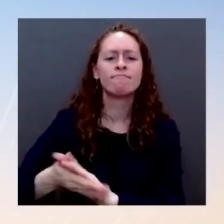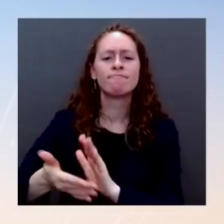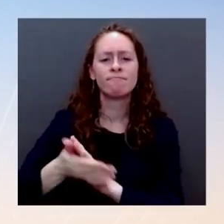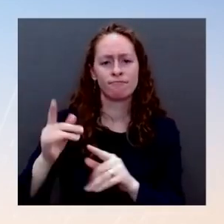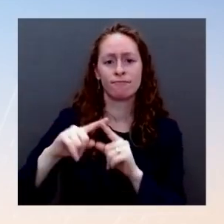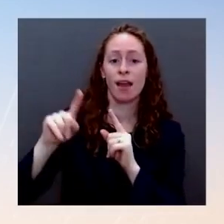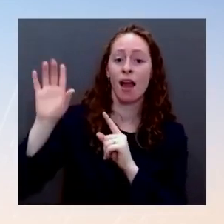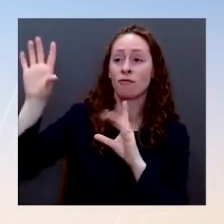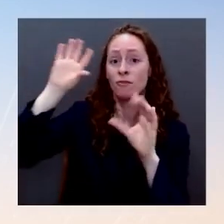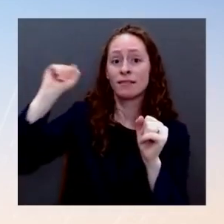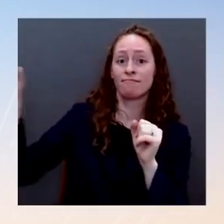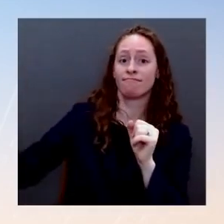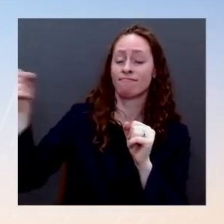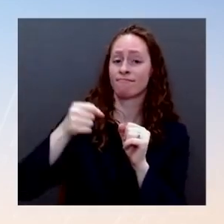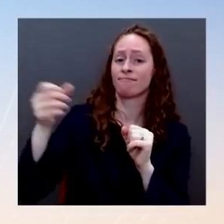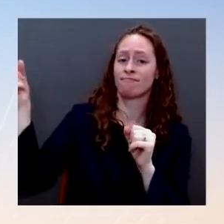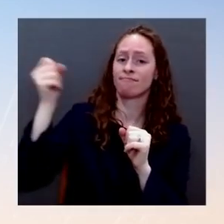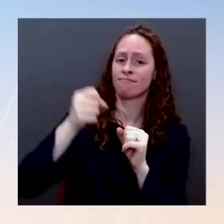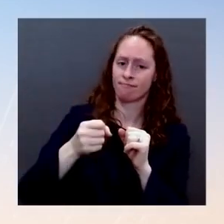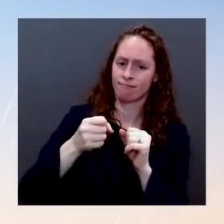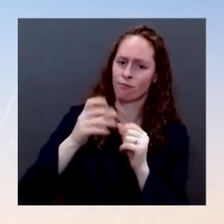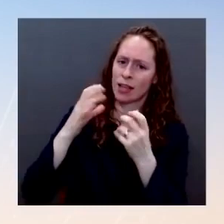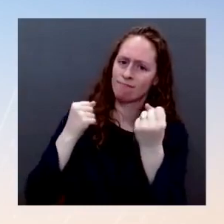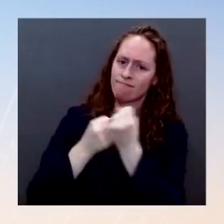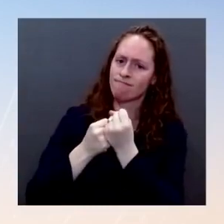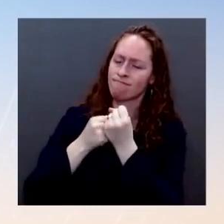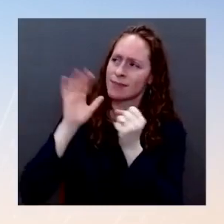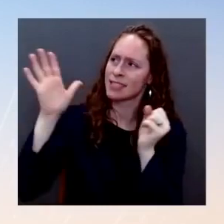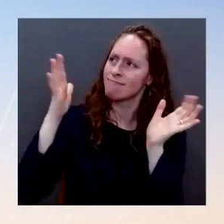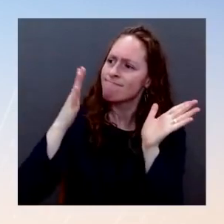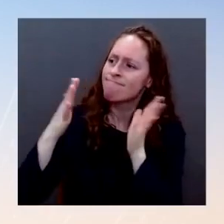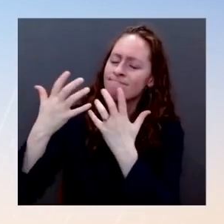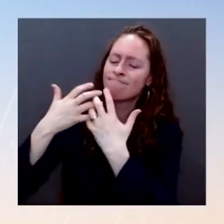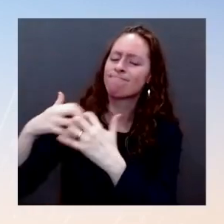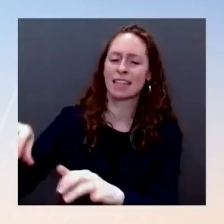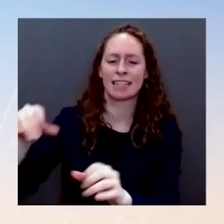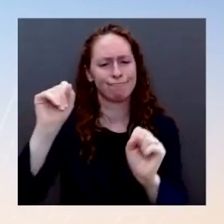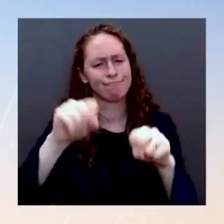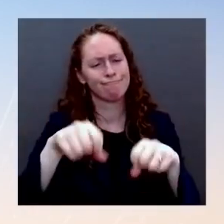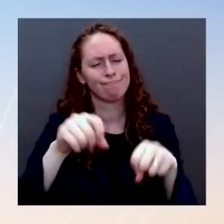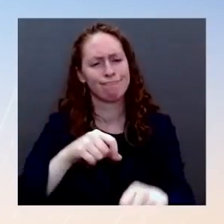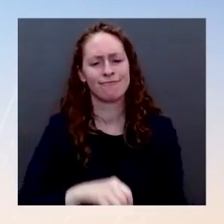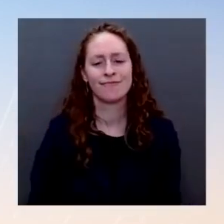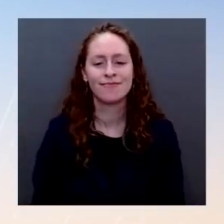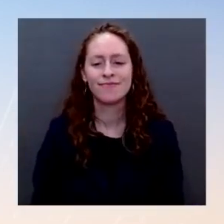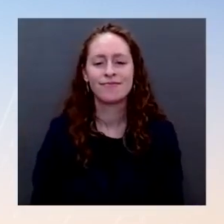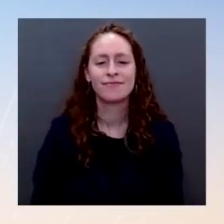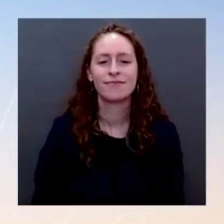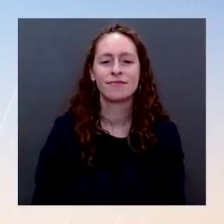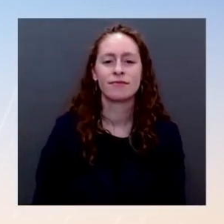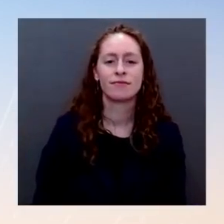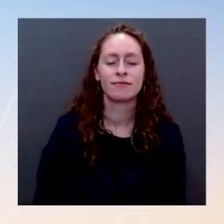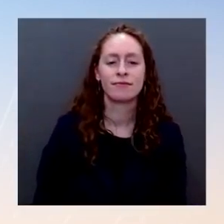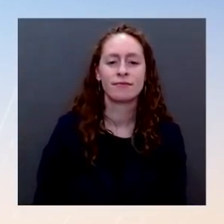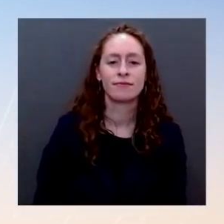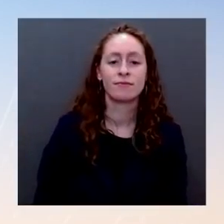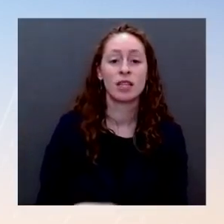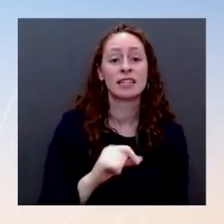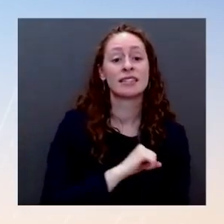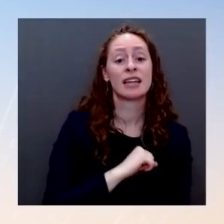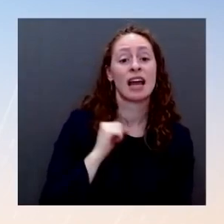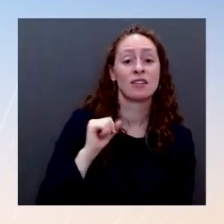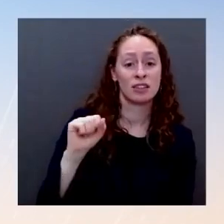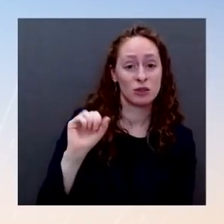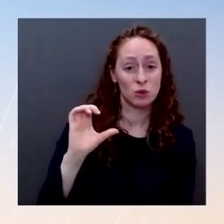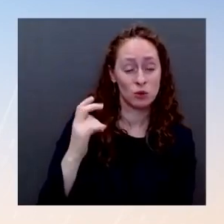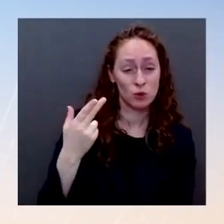Senate and Senate leadership to spend more floor time on pushing nominations through? Well, I think there's a way to move them